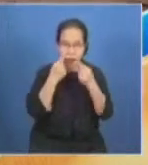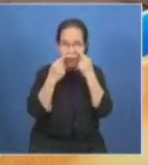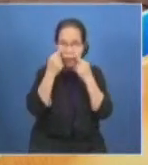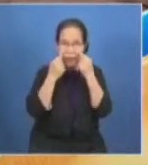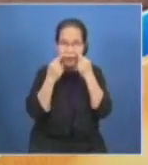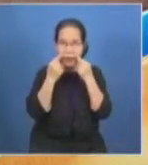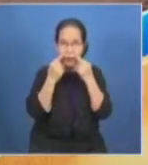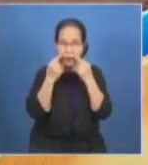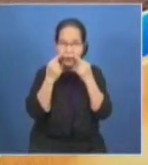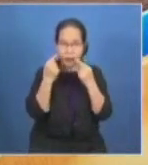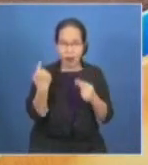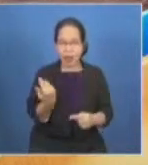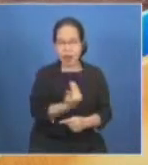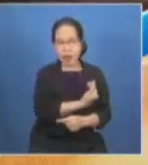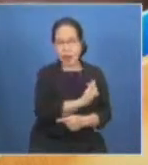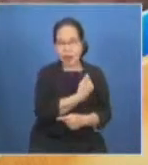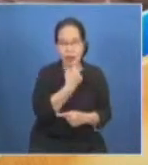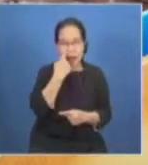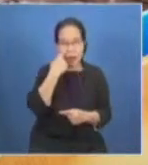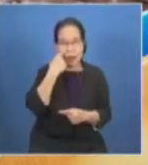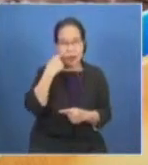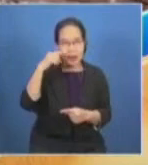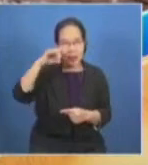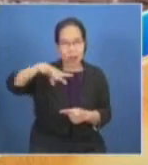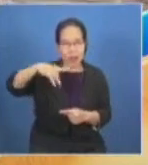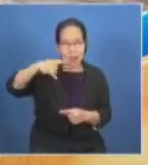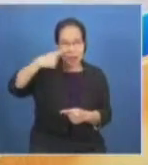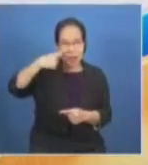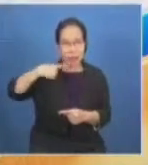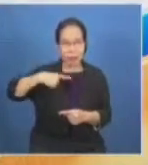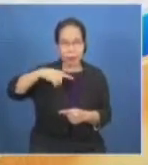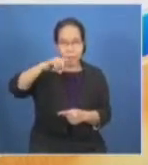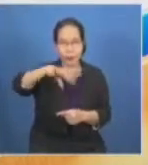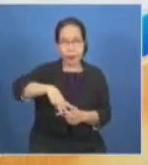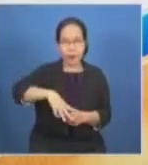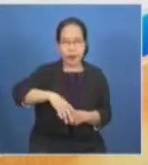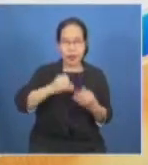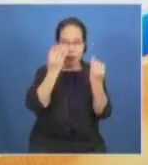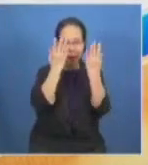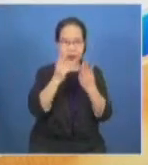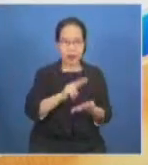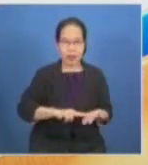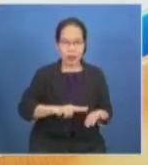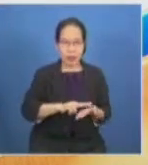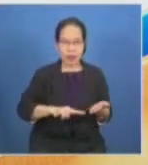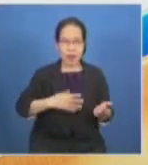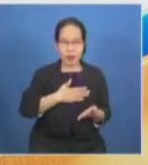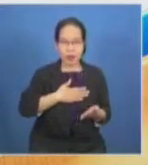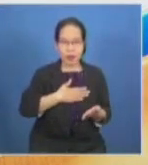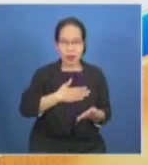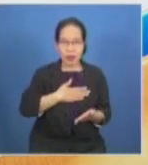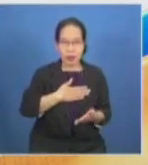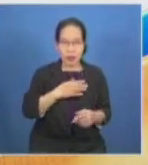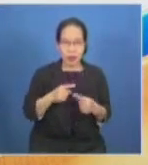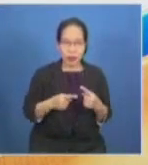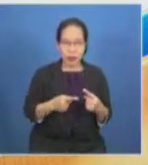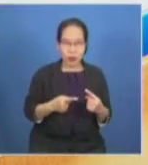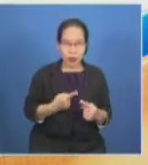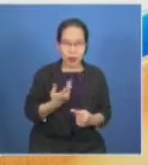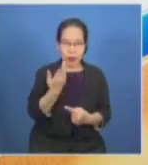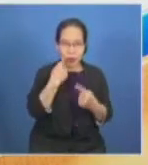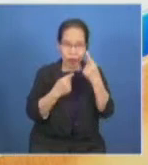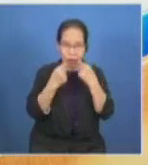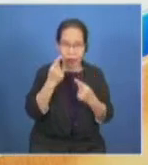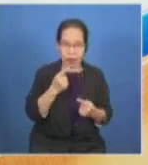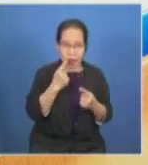through crying or tears, through our tear ducts. This is the information. When you cry, please read it. Tears